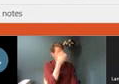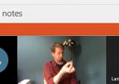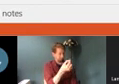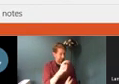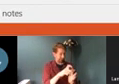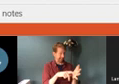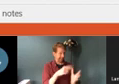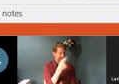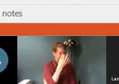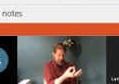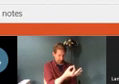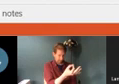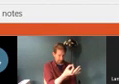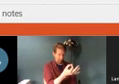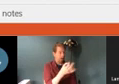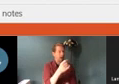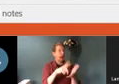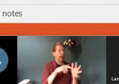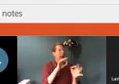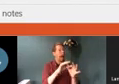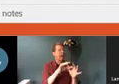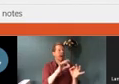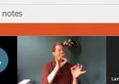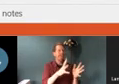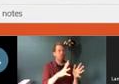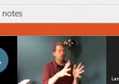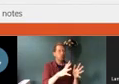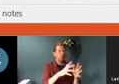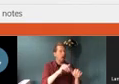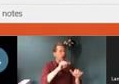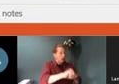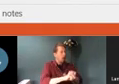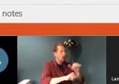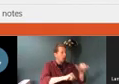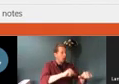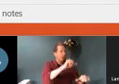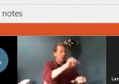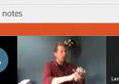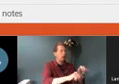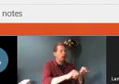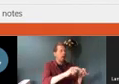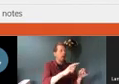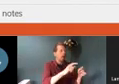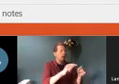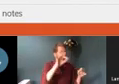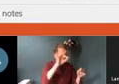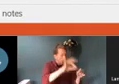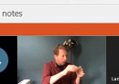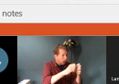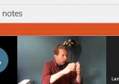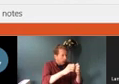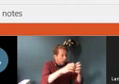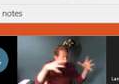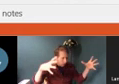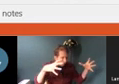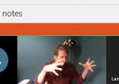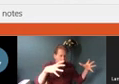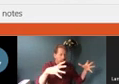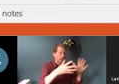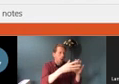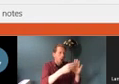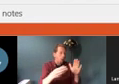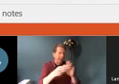DNA, in the laboratory, we have to put through in a process where we actually amplify it, make it multiple copies,